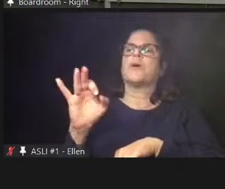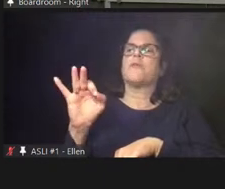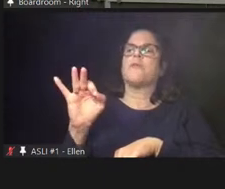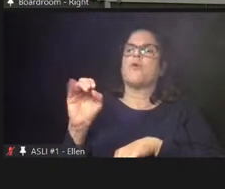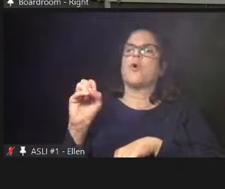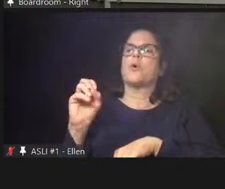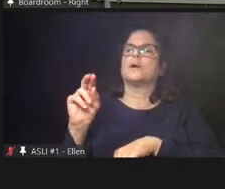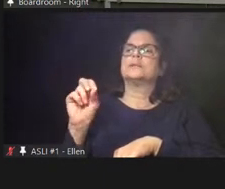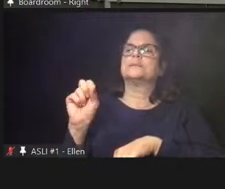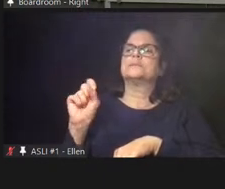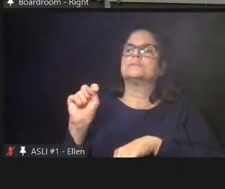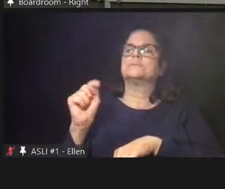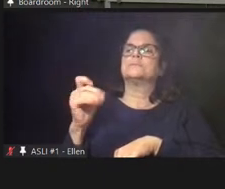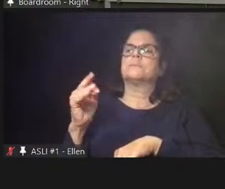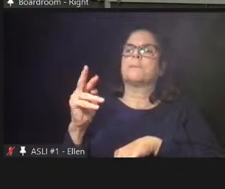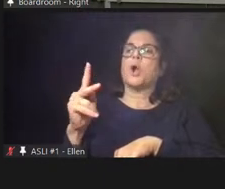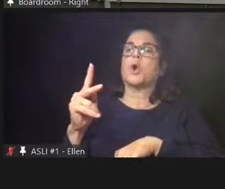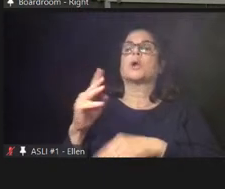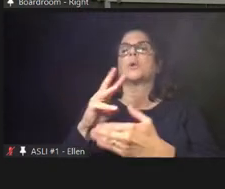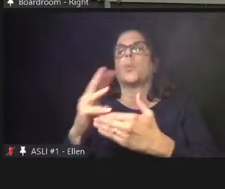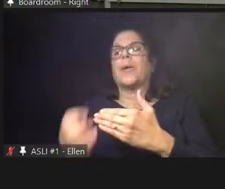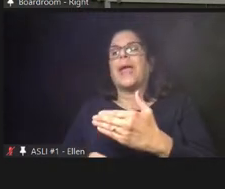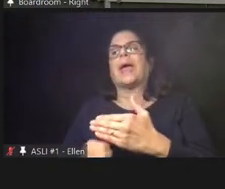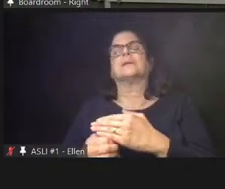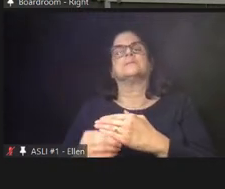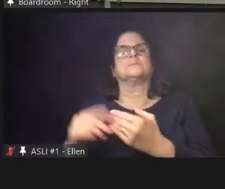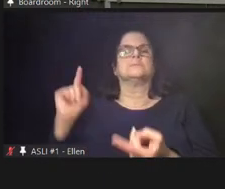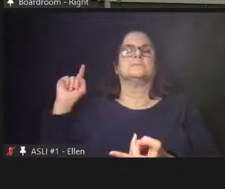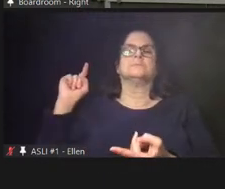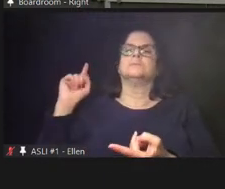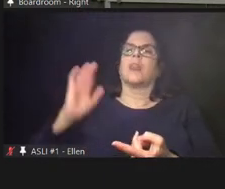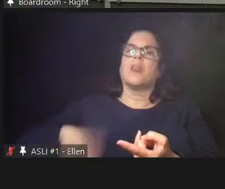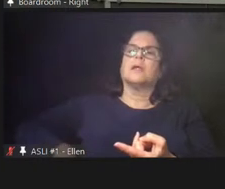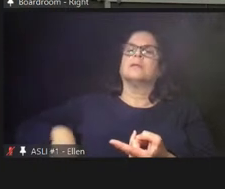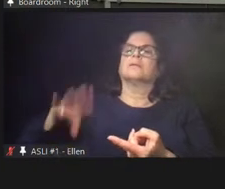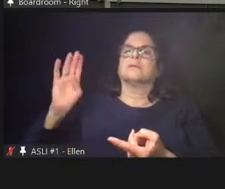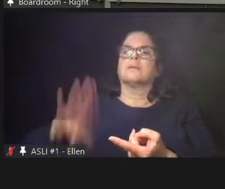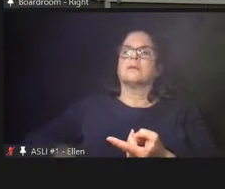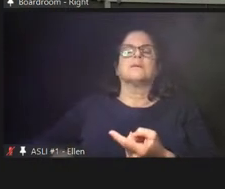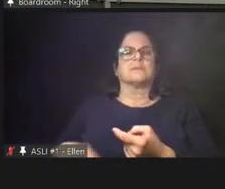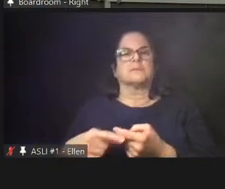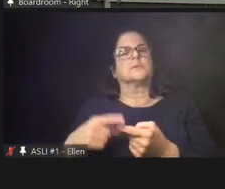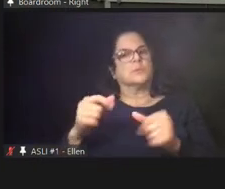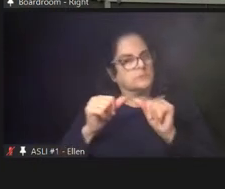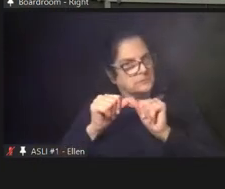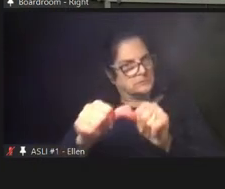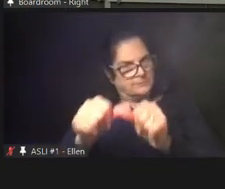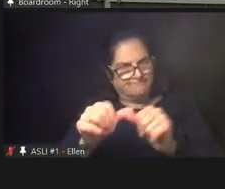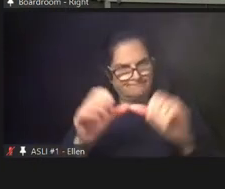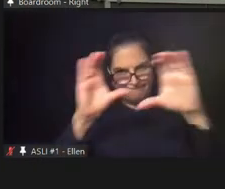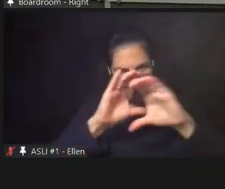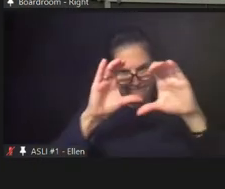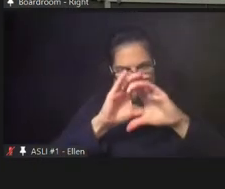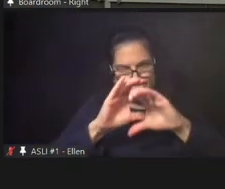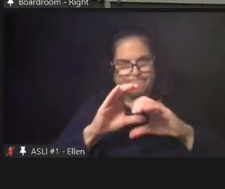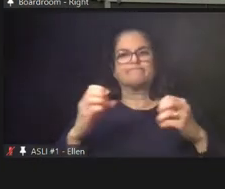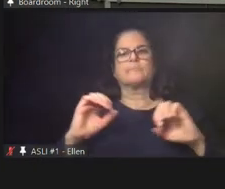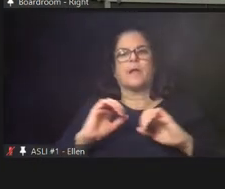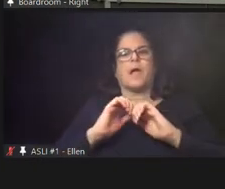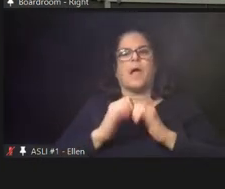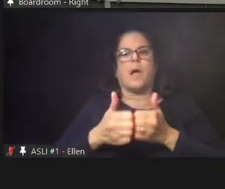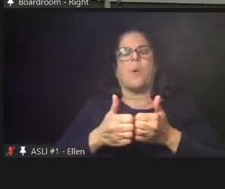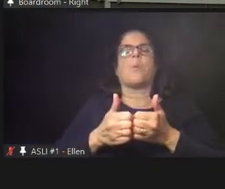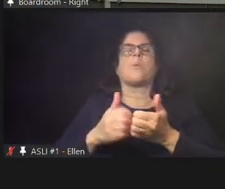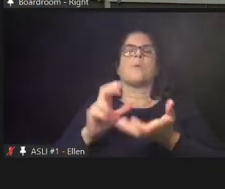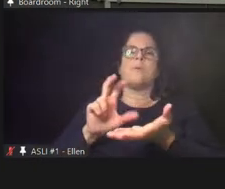intermittent weekend construction impacts. We continue to be focused on addressing these issues and will continue to look for opportunities and investments